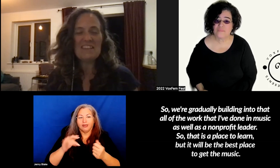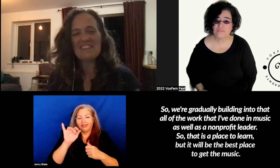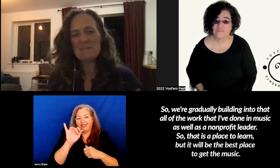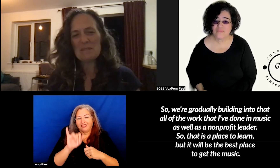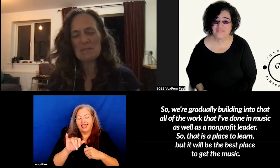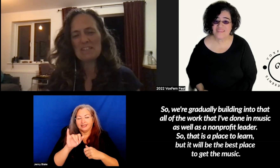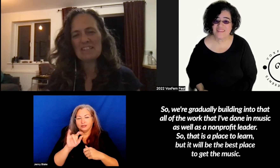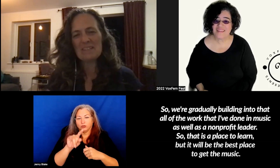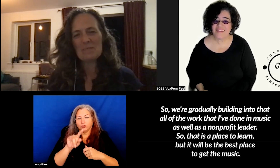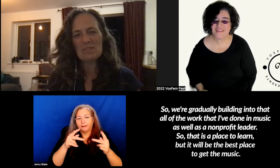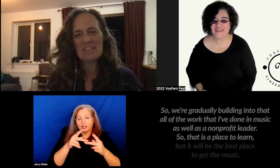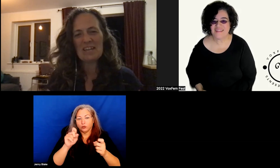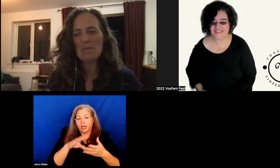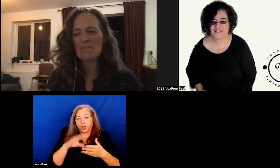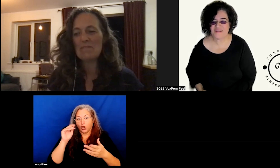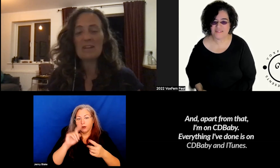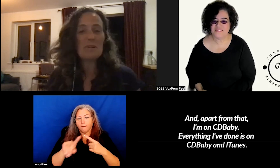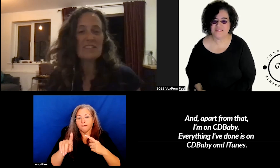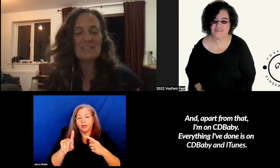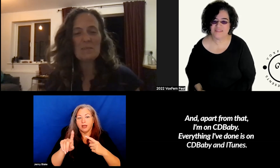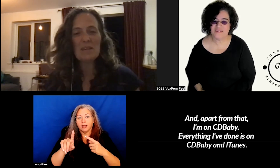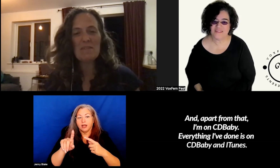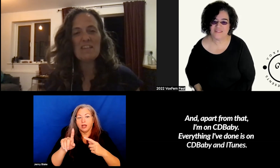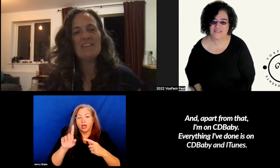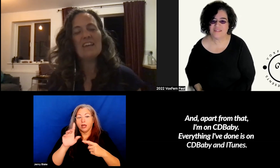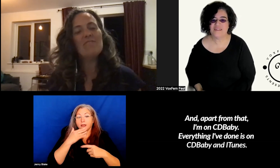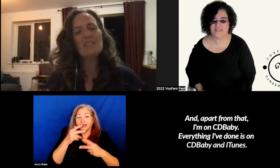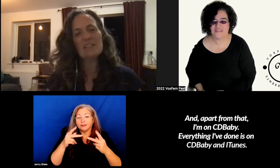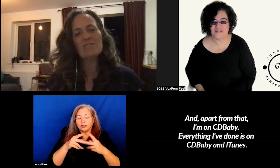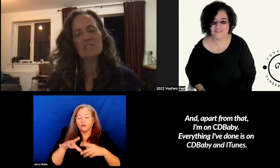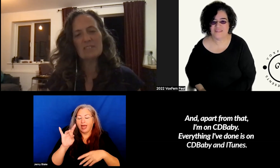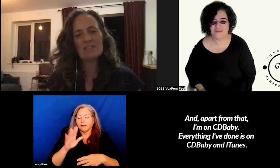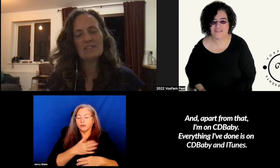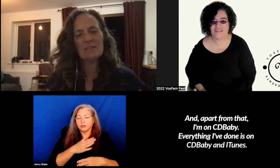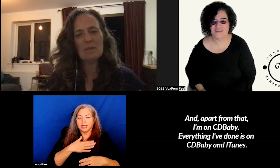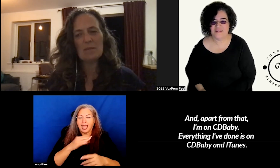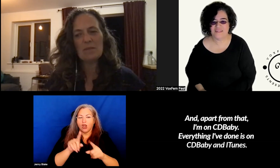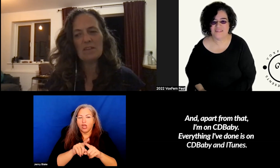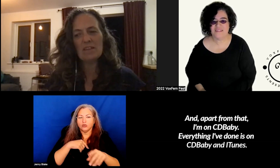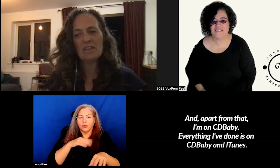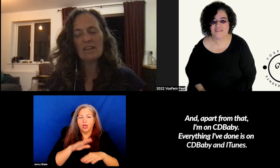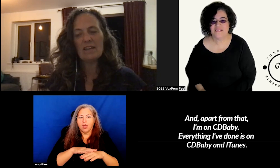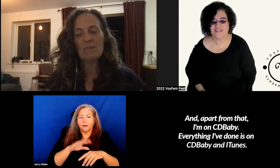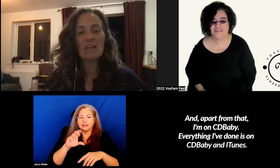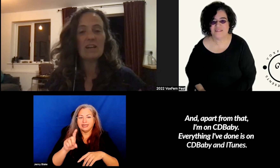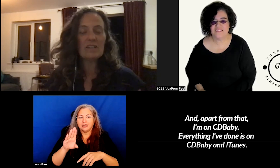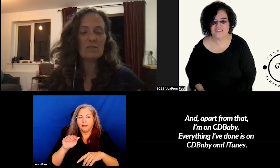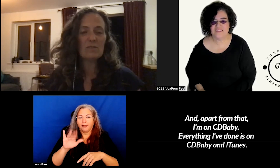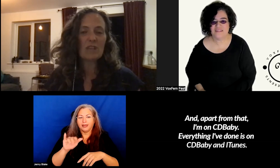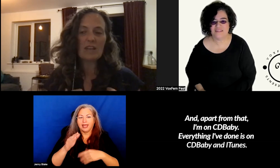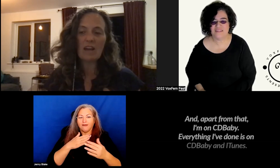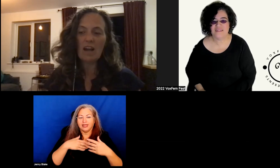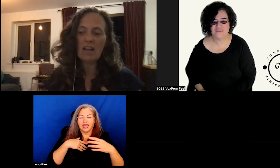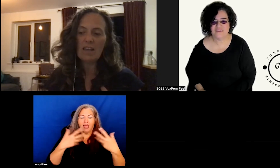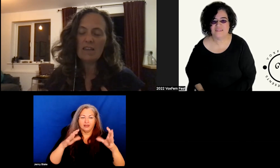be the best place to get the music. And apart from that, I'm on CD Baby. Everything I've done is on CD Baby and